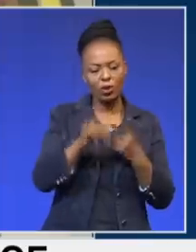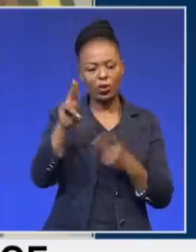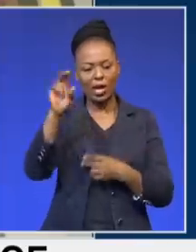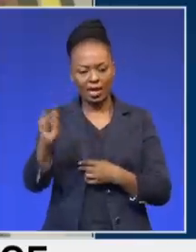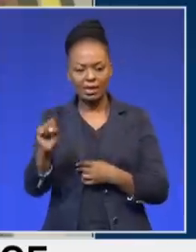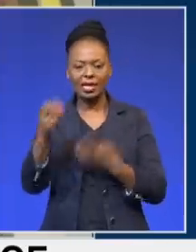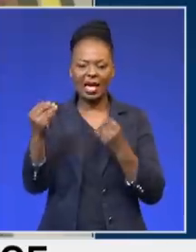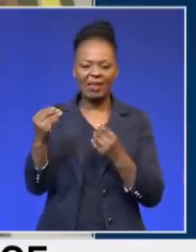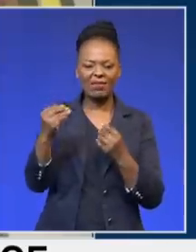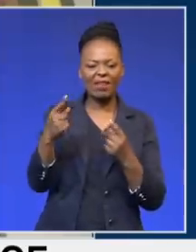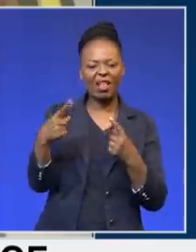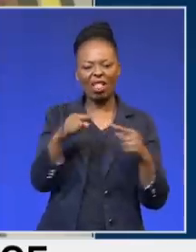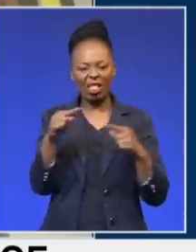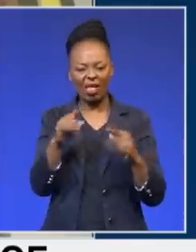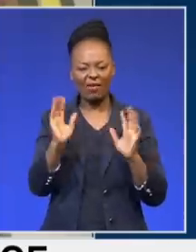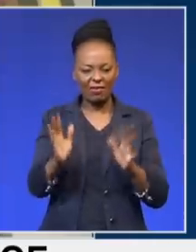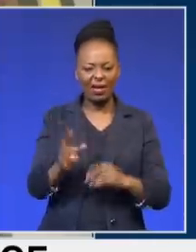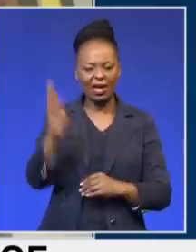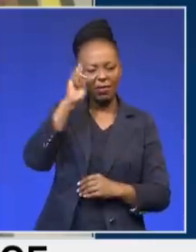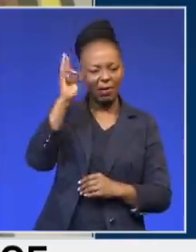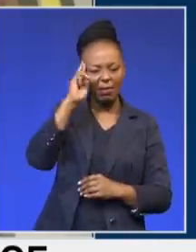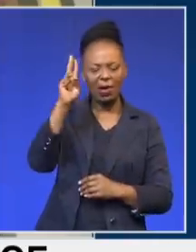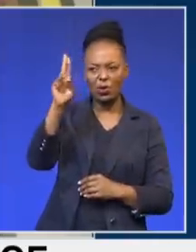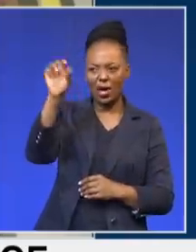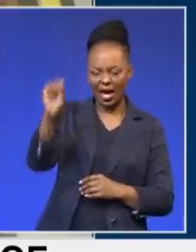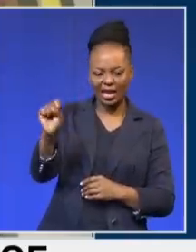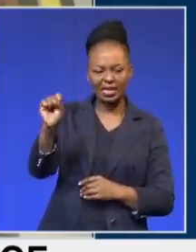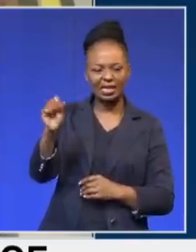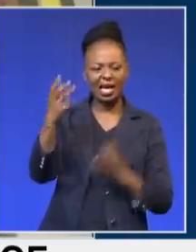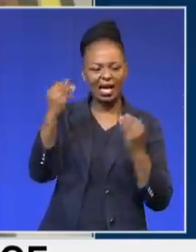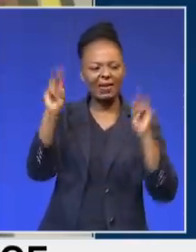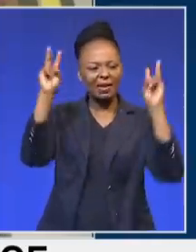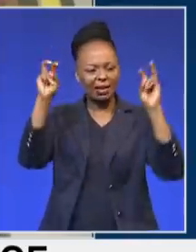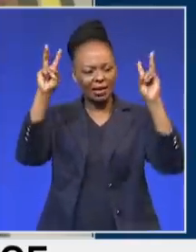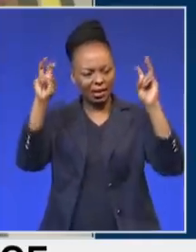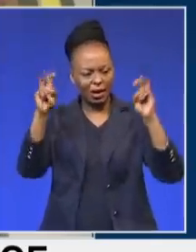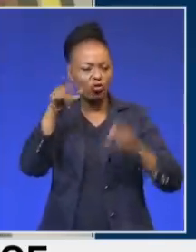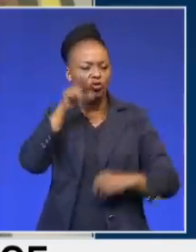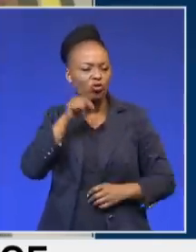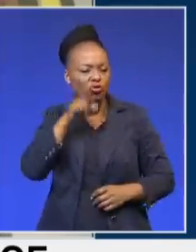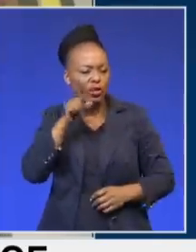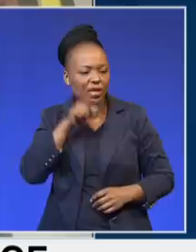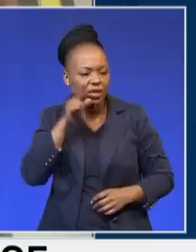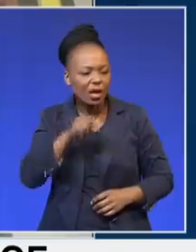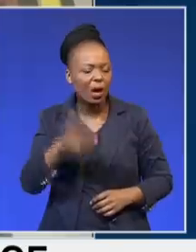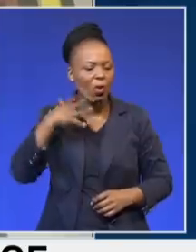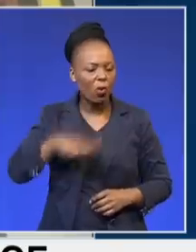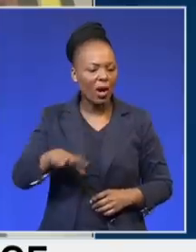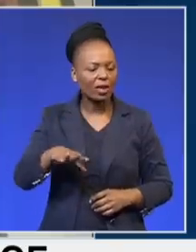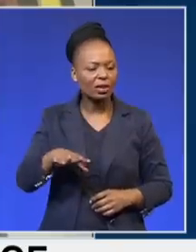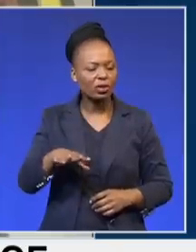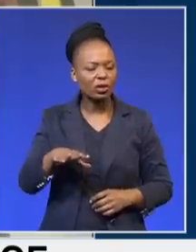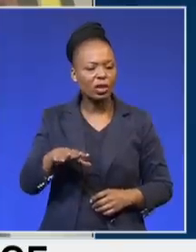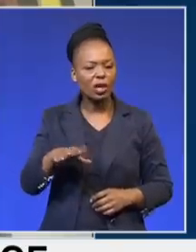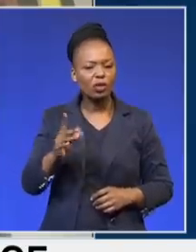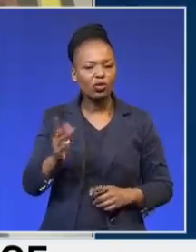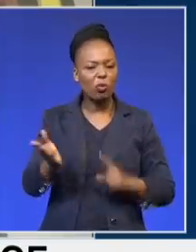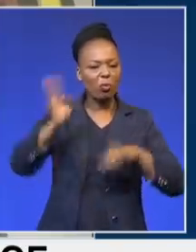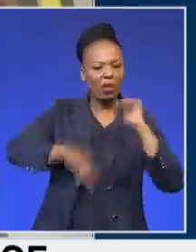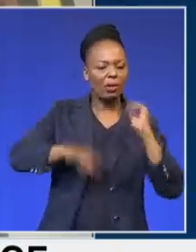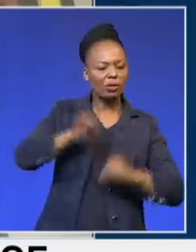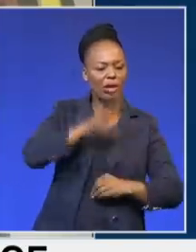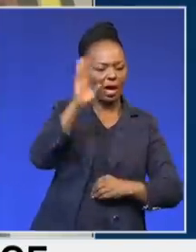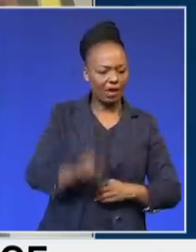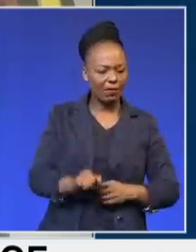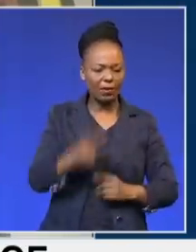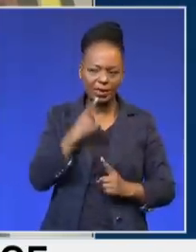recall there was a time the U.S. had problems with our stand on chicken, because they wanted to dump their chicken into South Africa. And we said we had